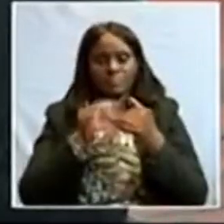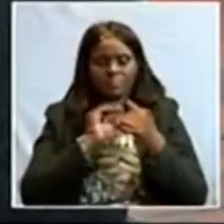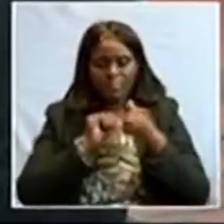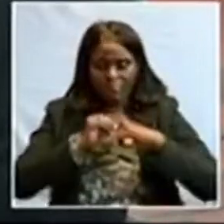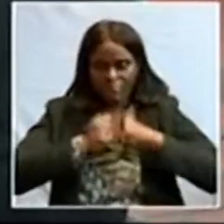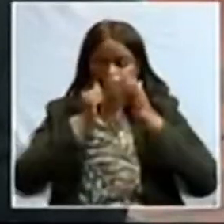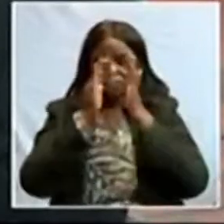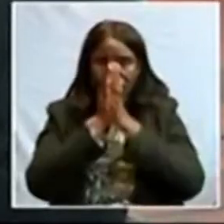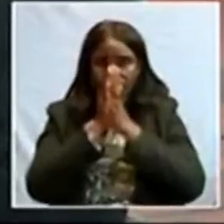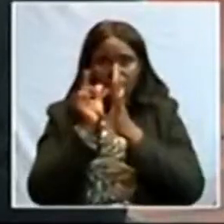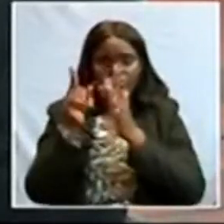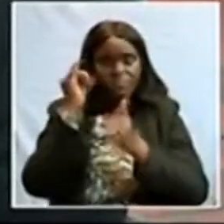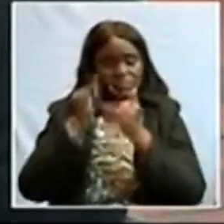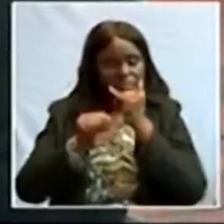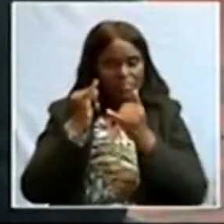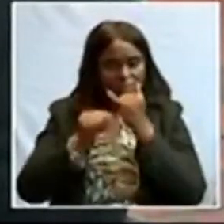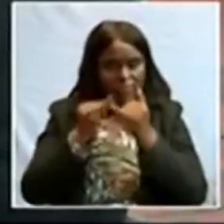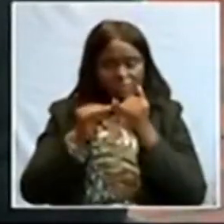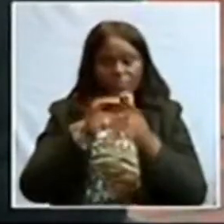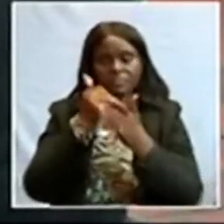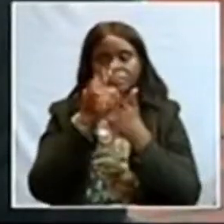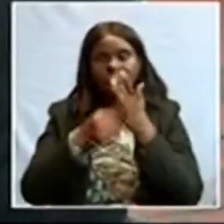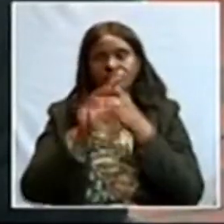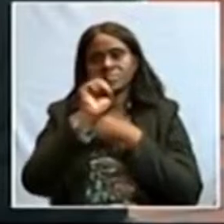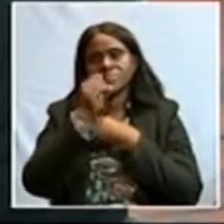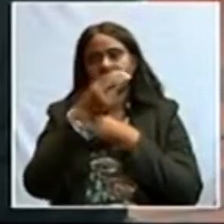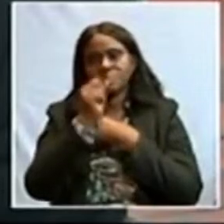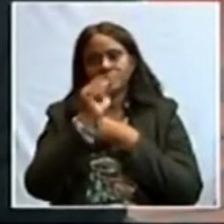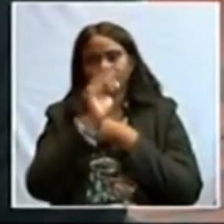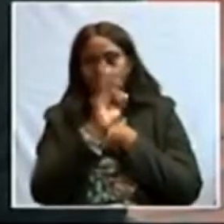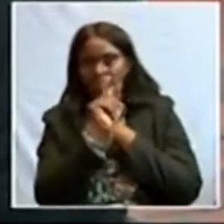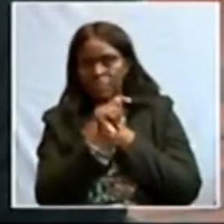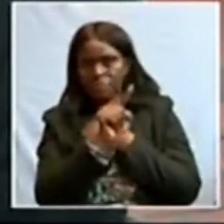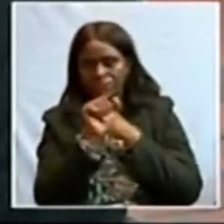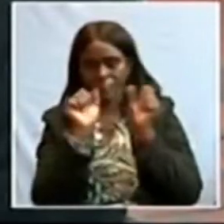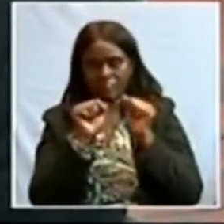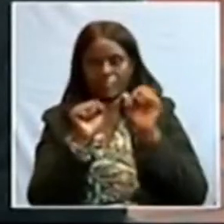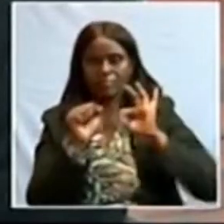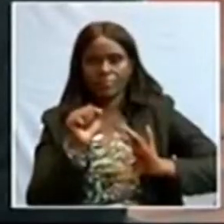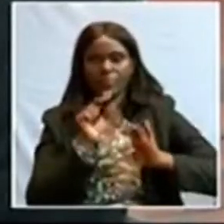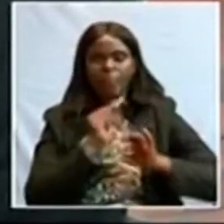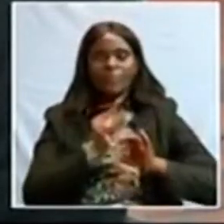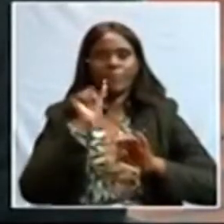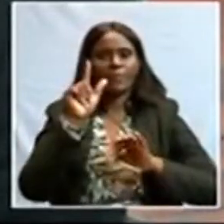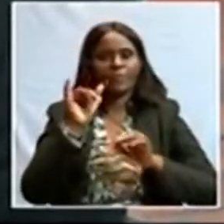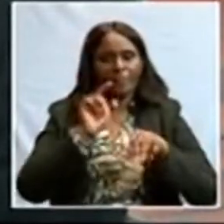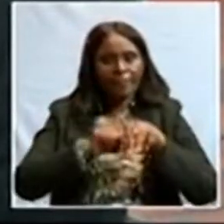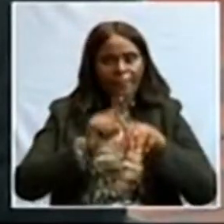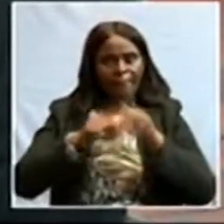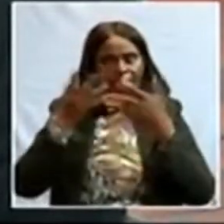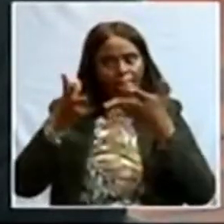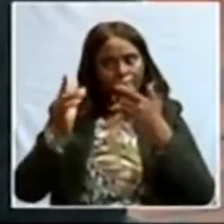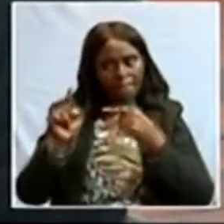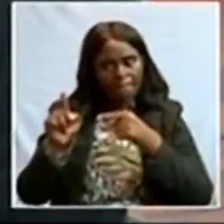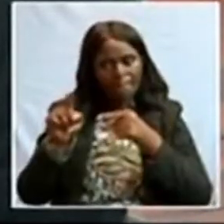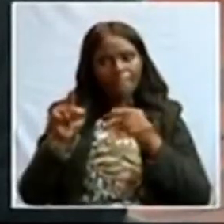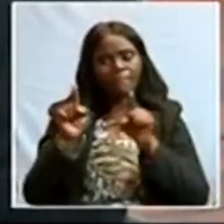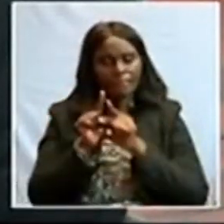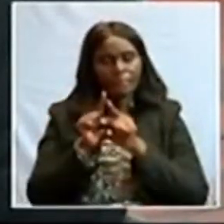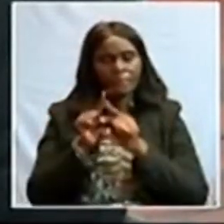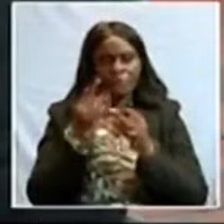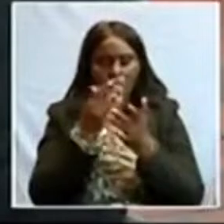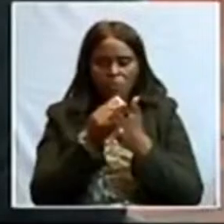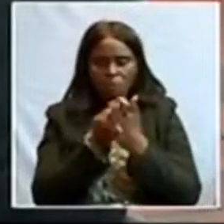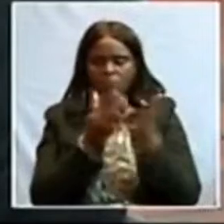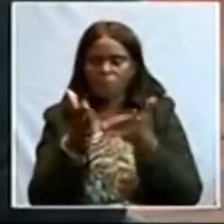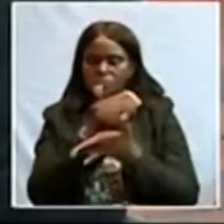prayer that they conclude deottering of Shaft 28 so that we can benefit as Rwansha Municipal Council. The moment that is done, I think our revenue